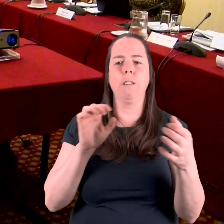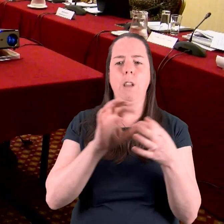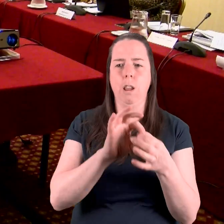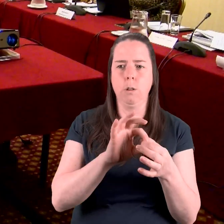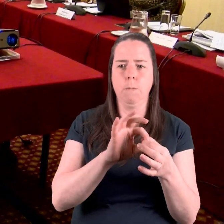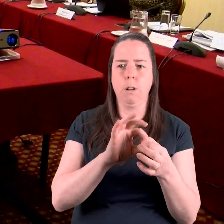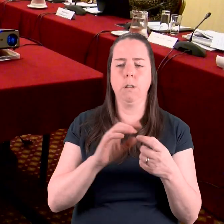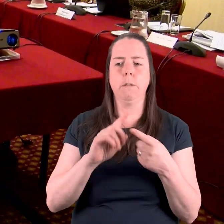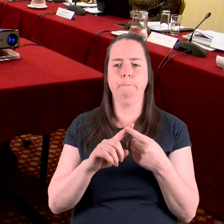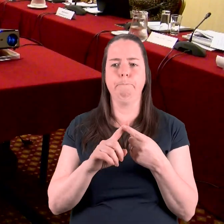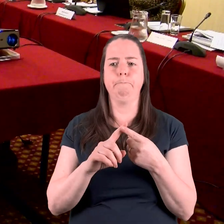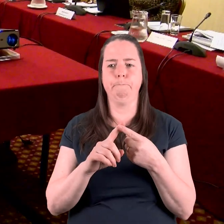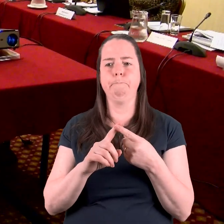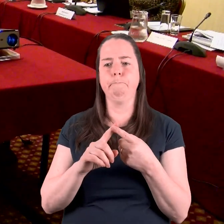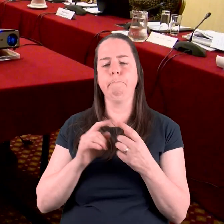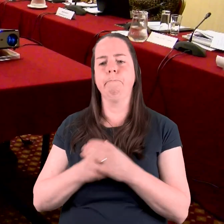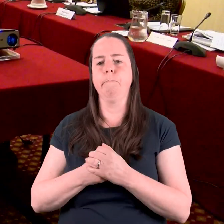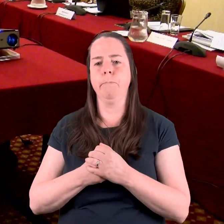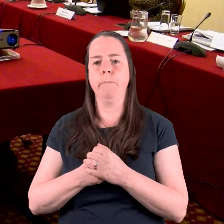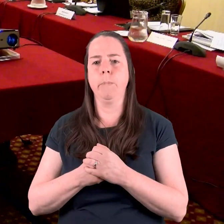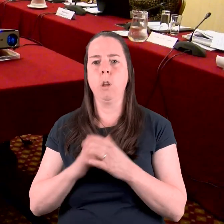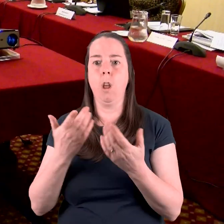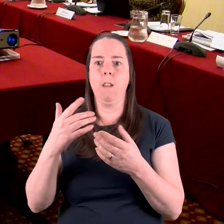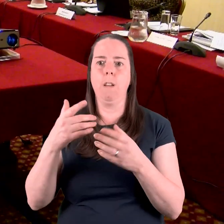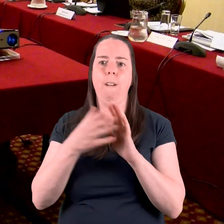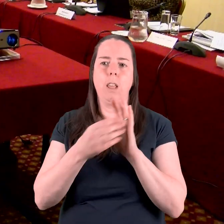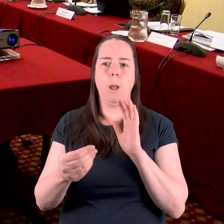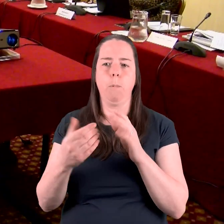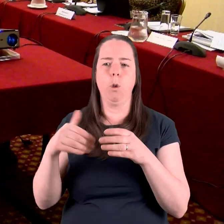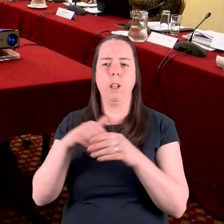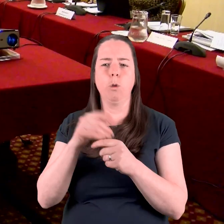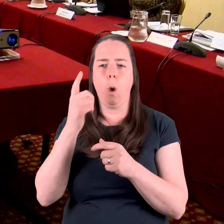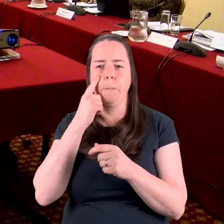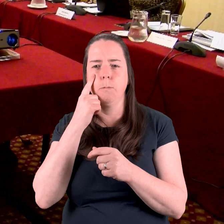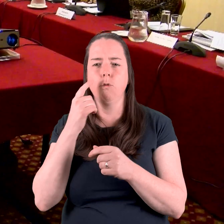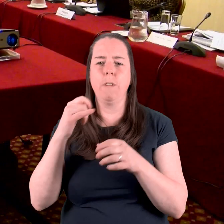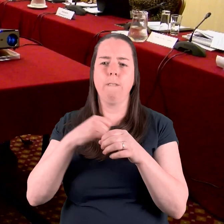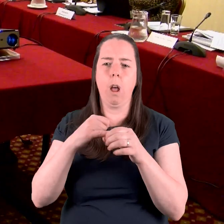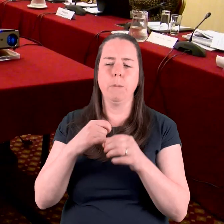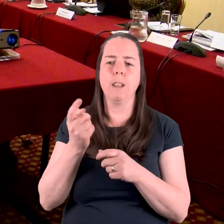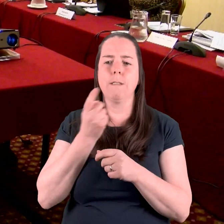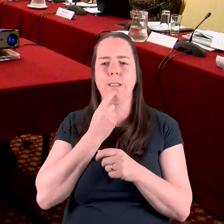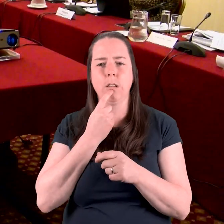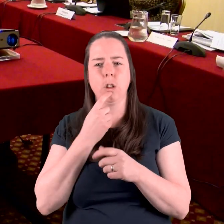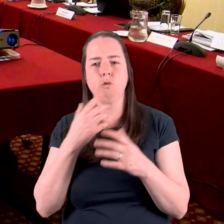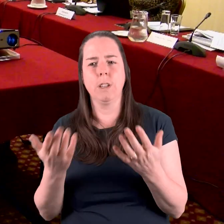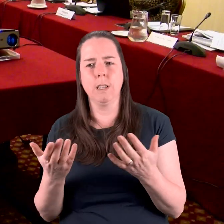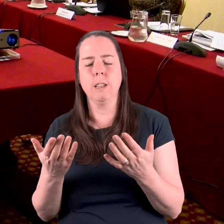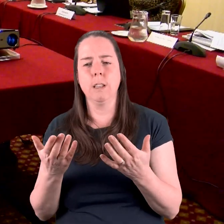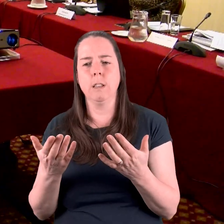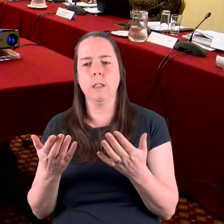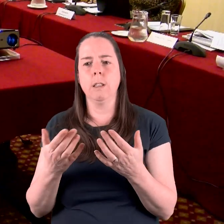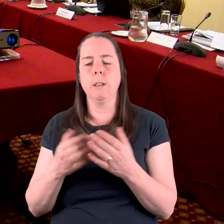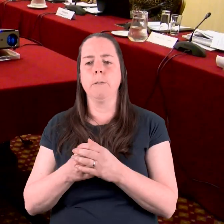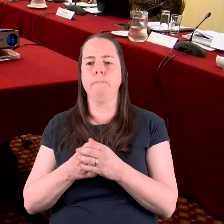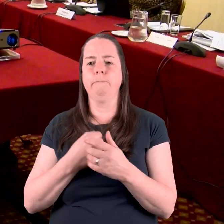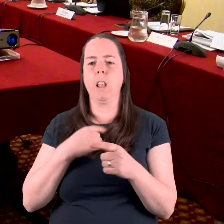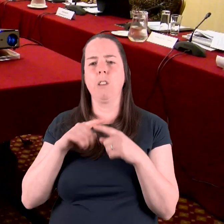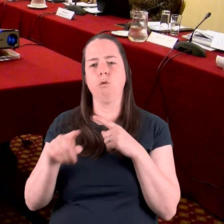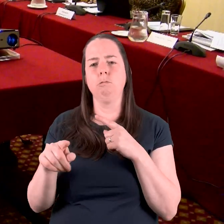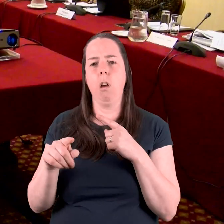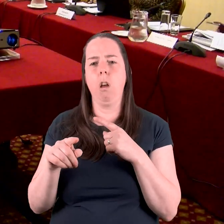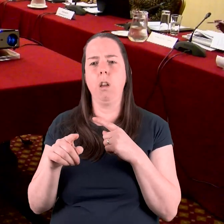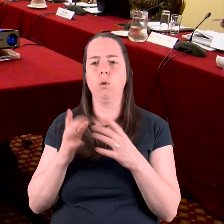We would really appreciate to be part of your engagement. So if you, for example, include optometry, pharmacy and